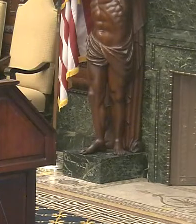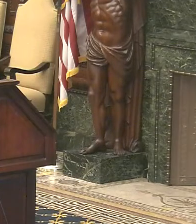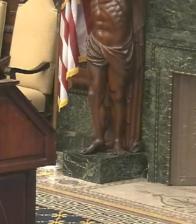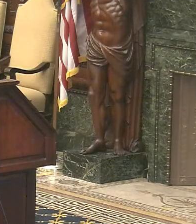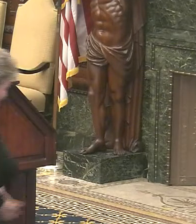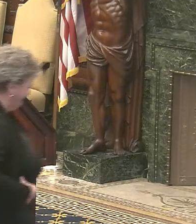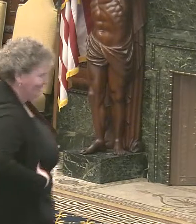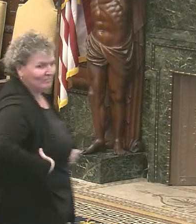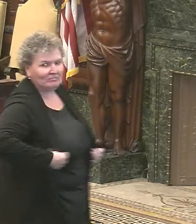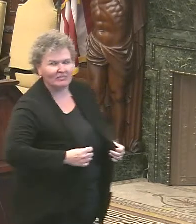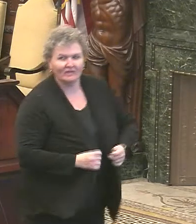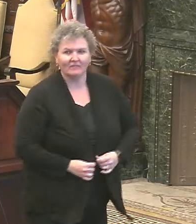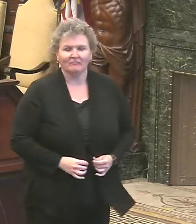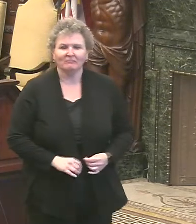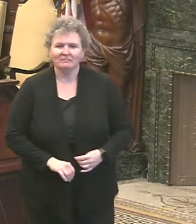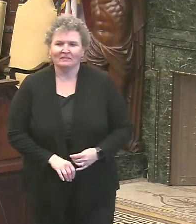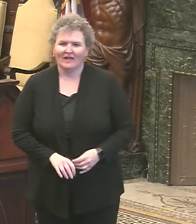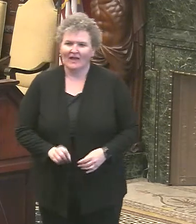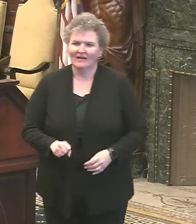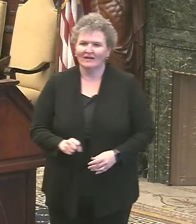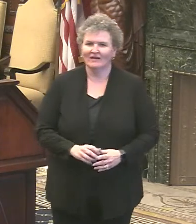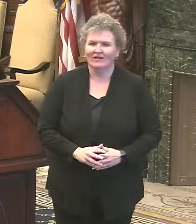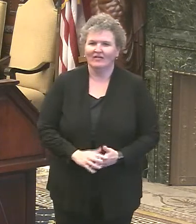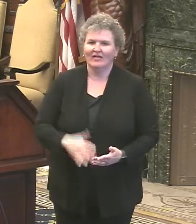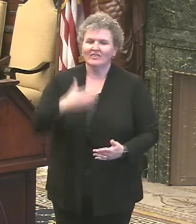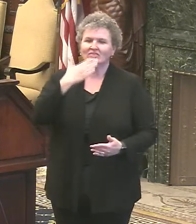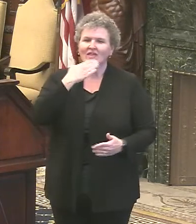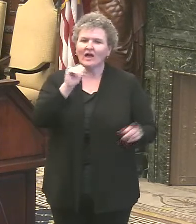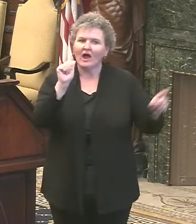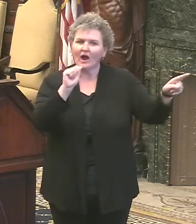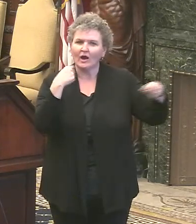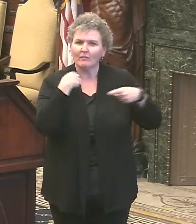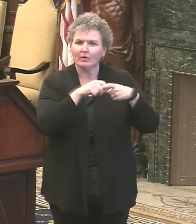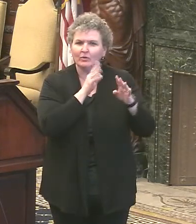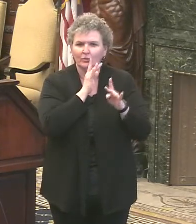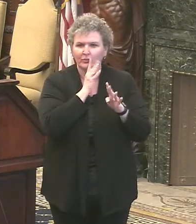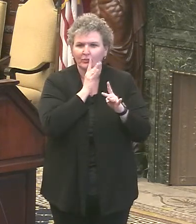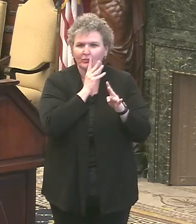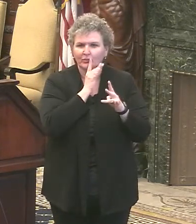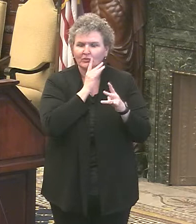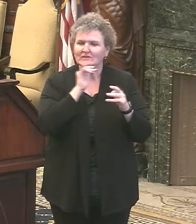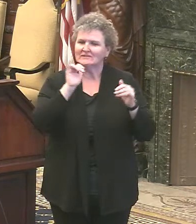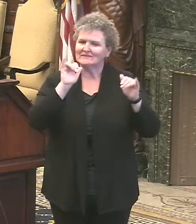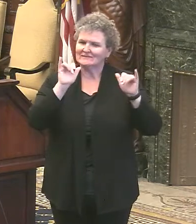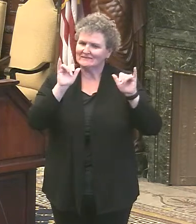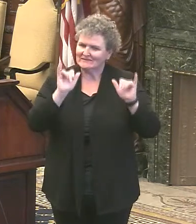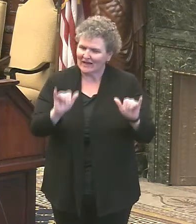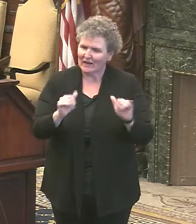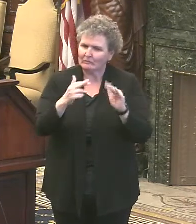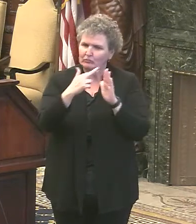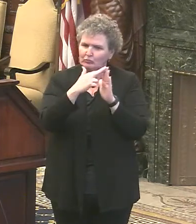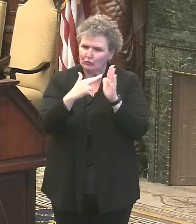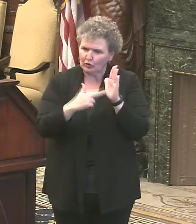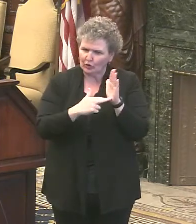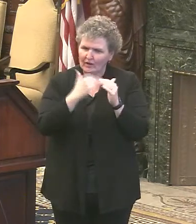going to move to the Q&A portion for members of the press. The usual ground rules apply. Because of limited time,